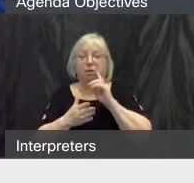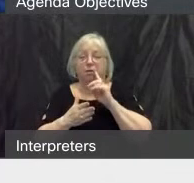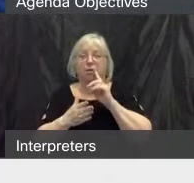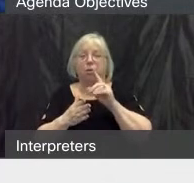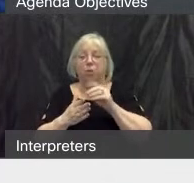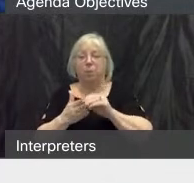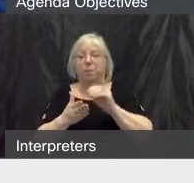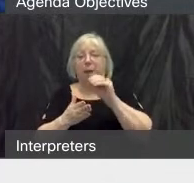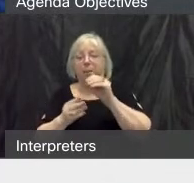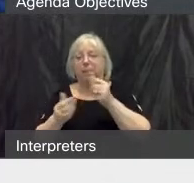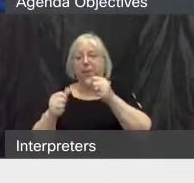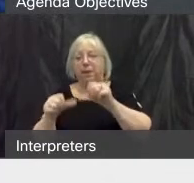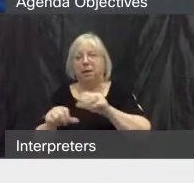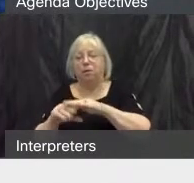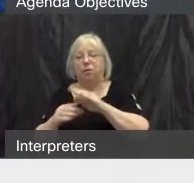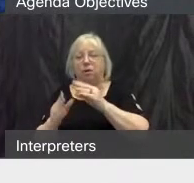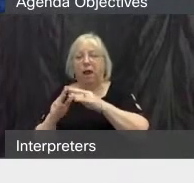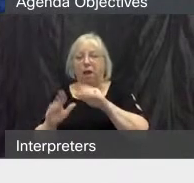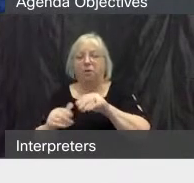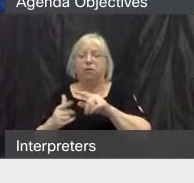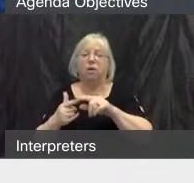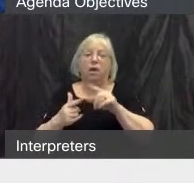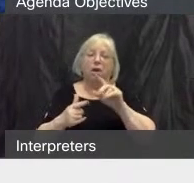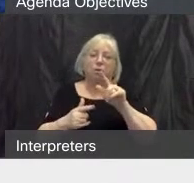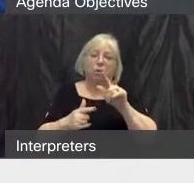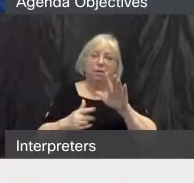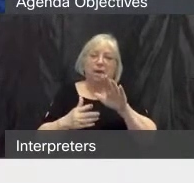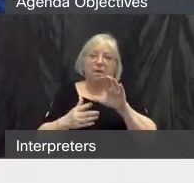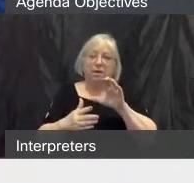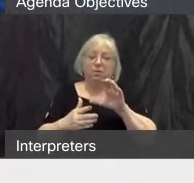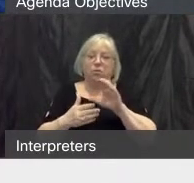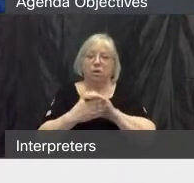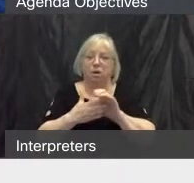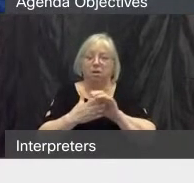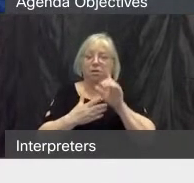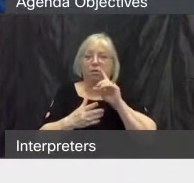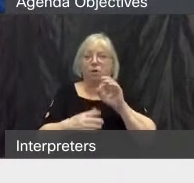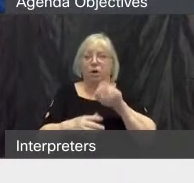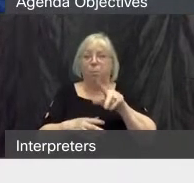house, $2,500 for an apartment. So,